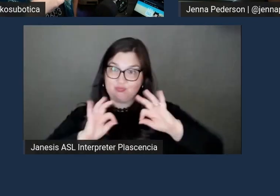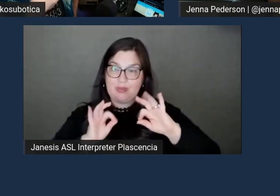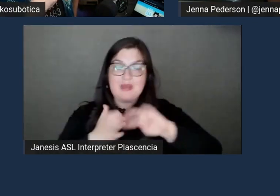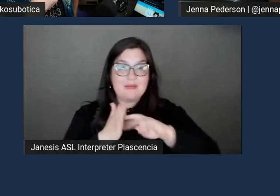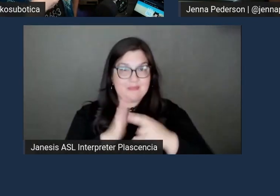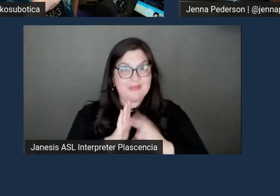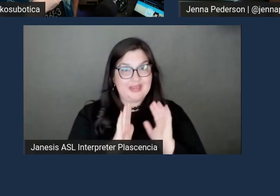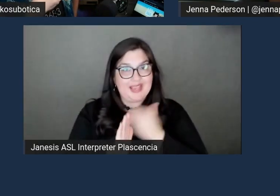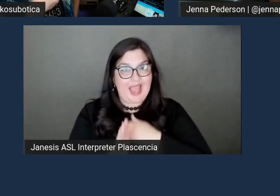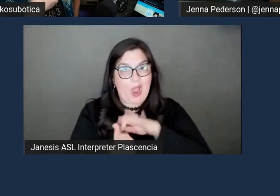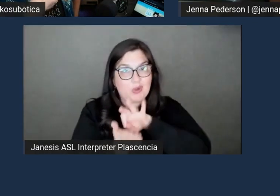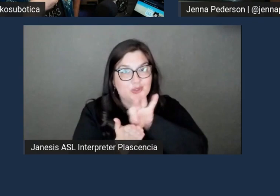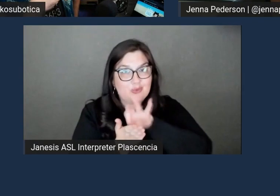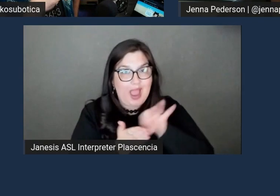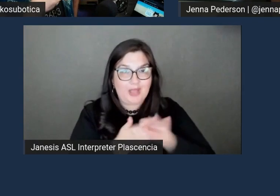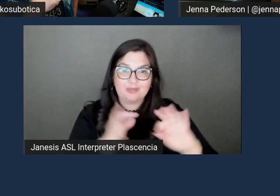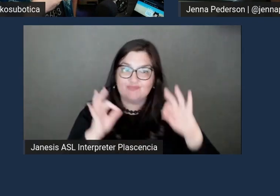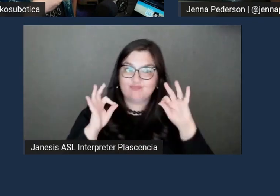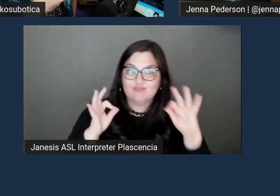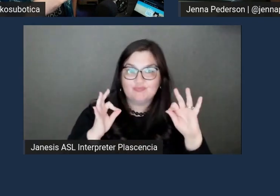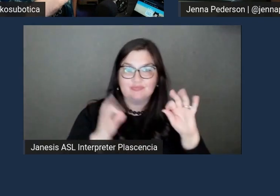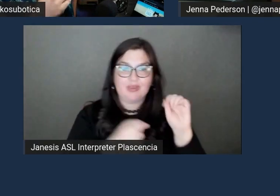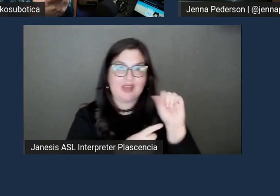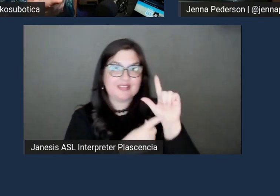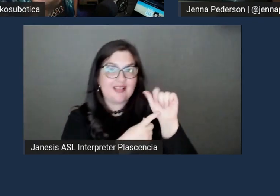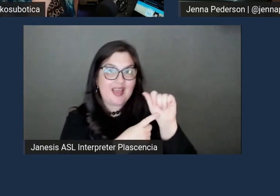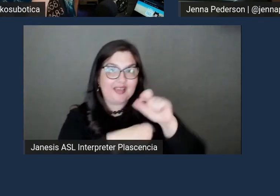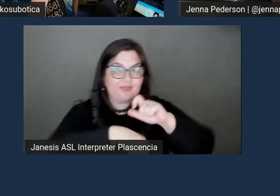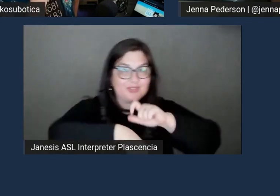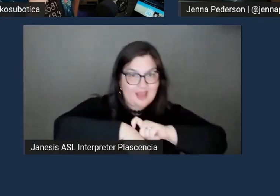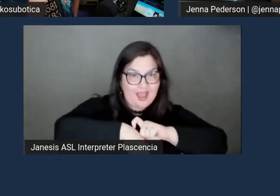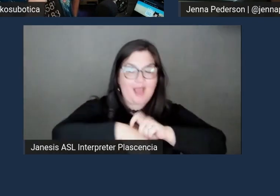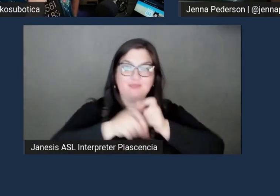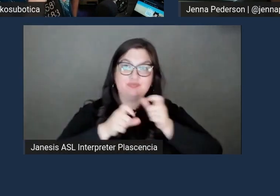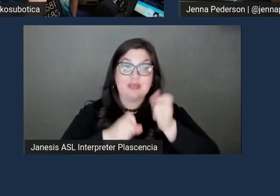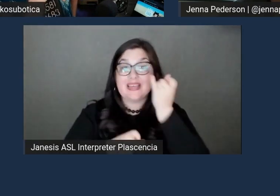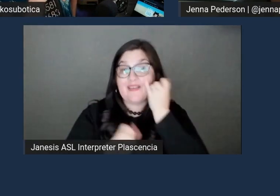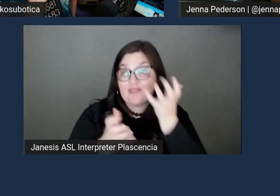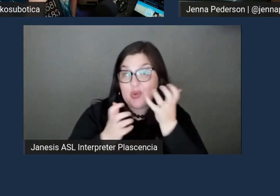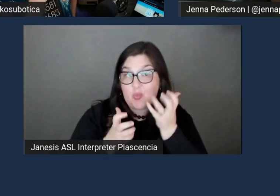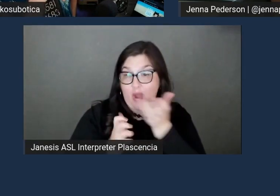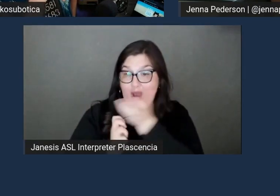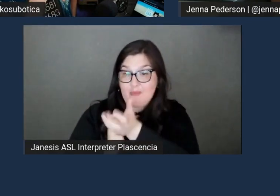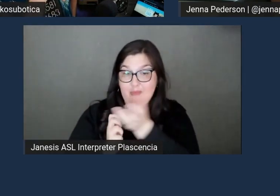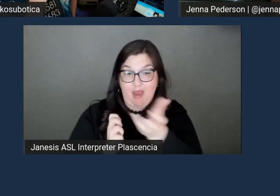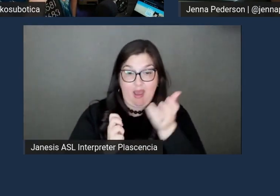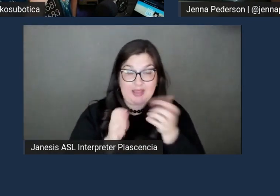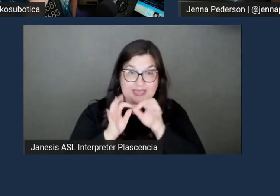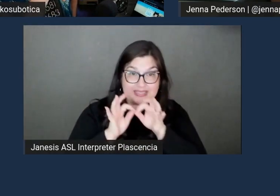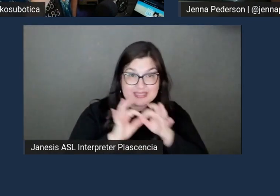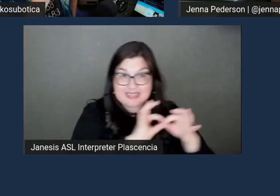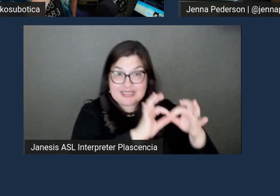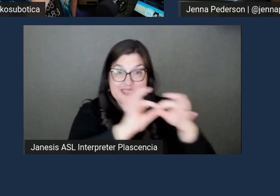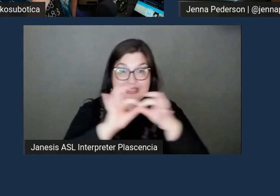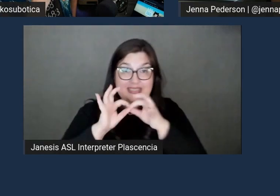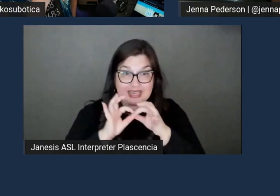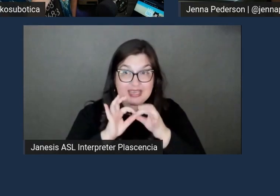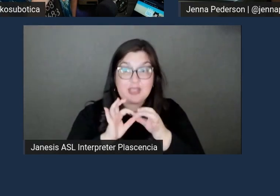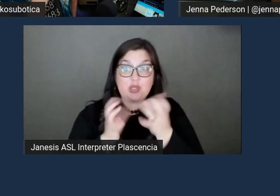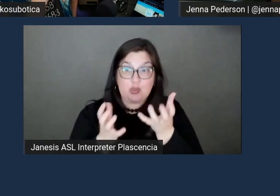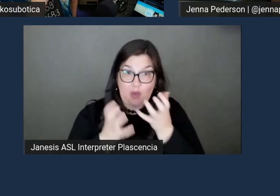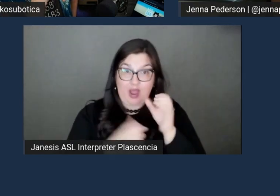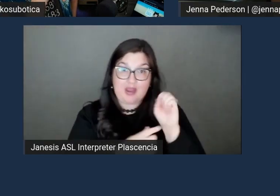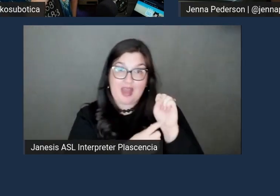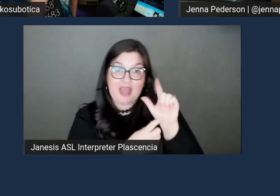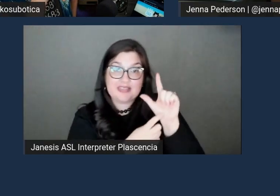to replication time control and that SLA. So if you want those buckets in sync and you need an SLA on your replication, that's